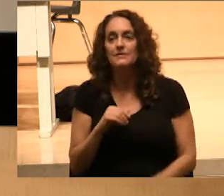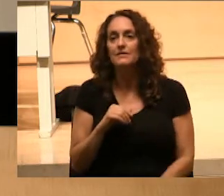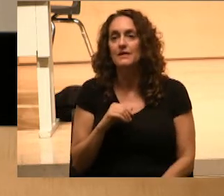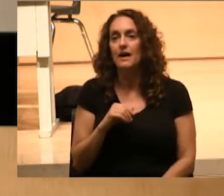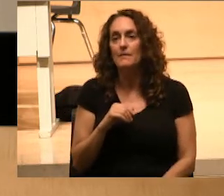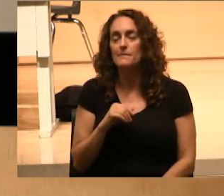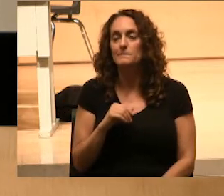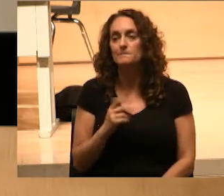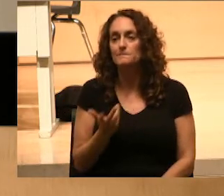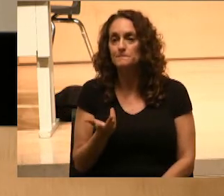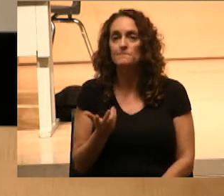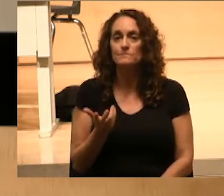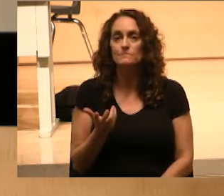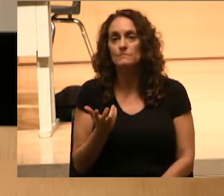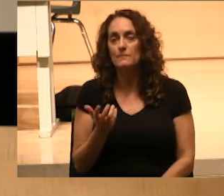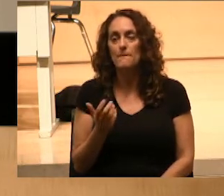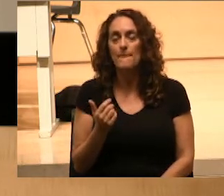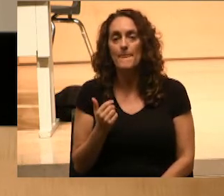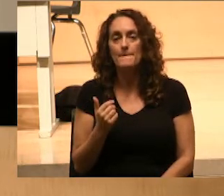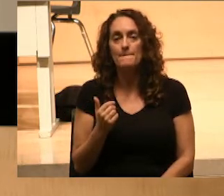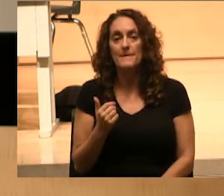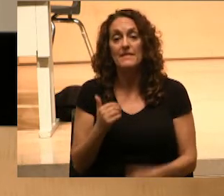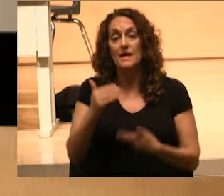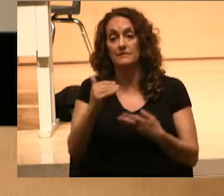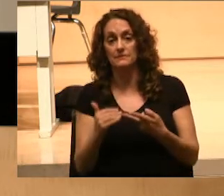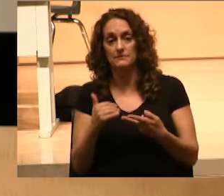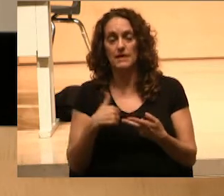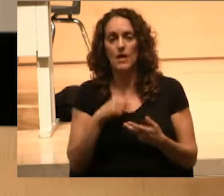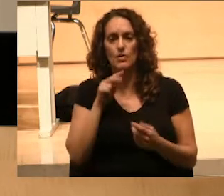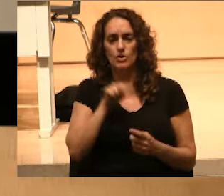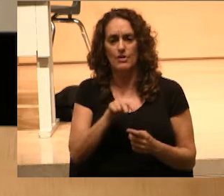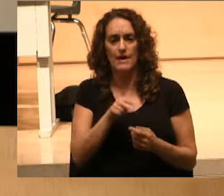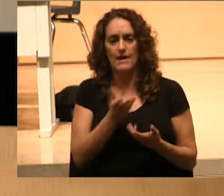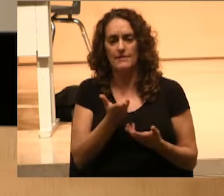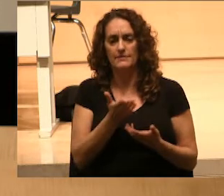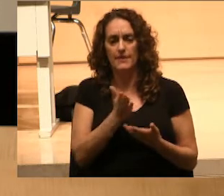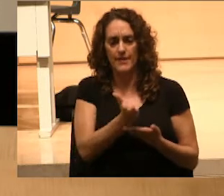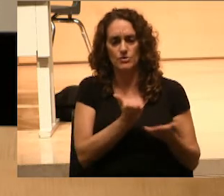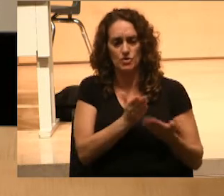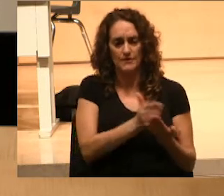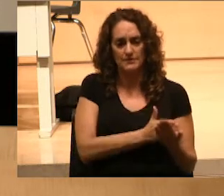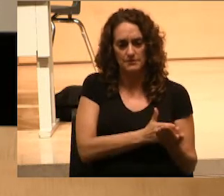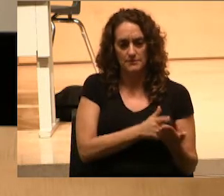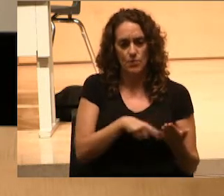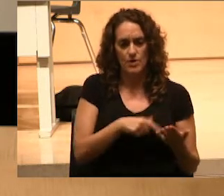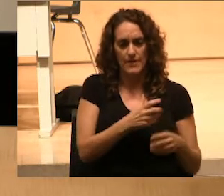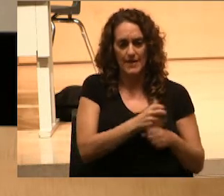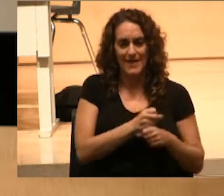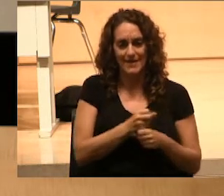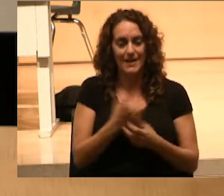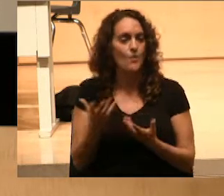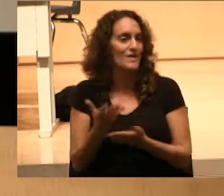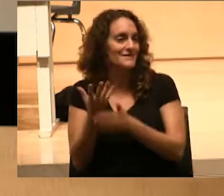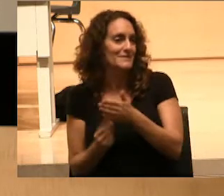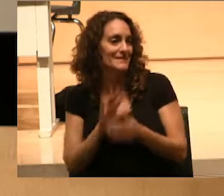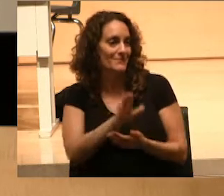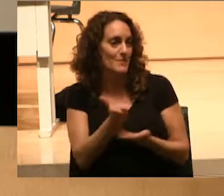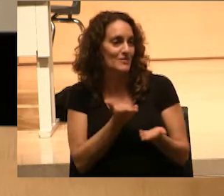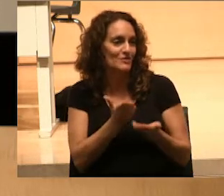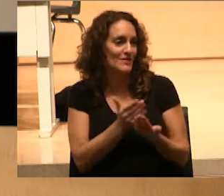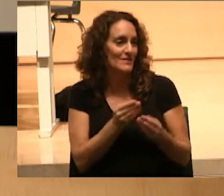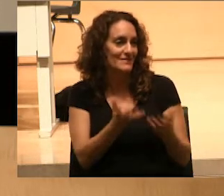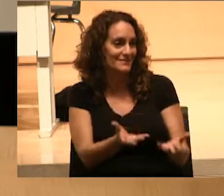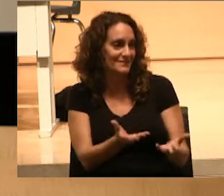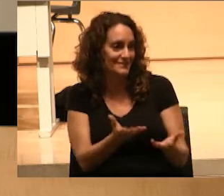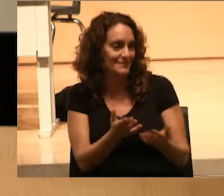and then, my next step would be, we'd look at what services is this person not getting, to try to help them. If there is,